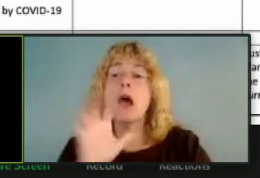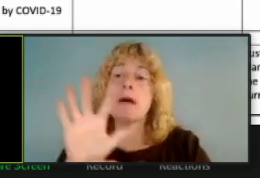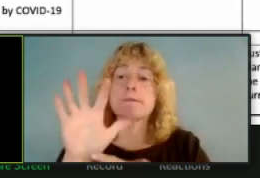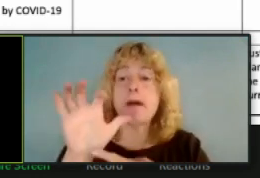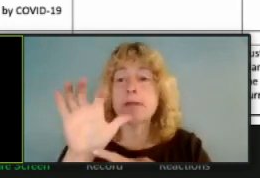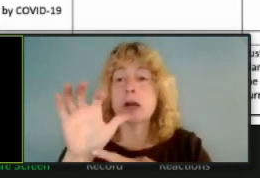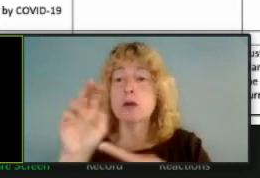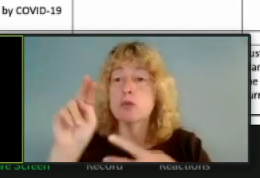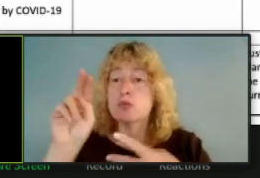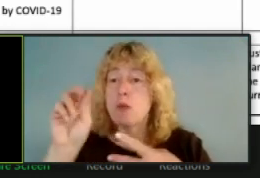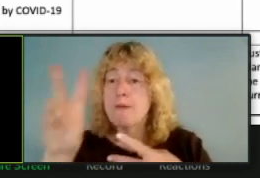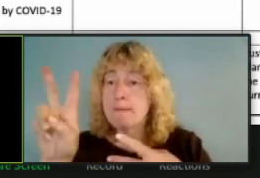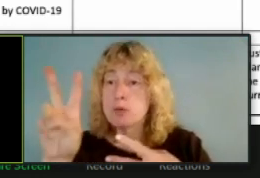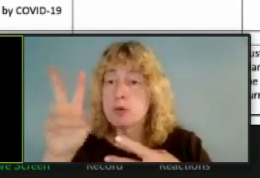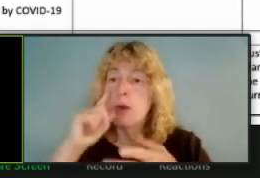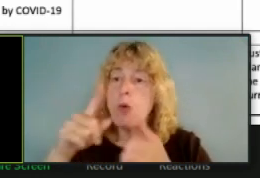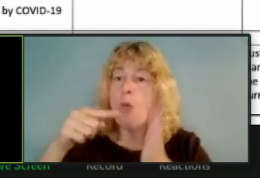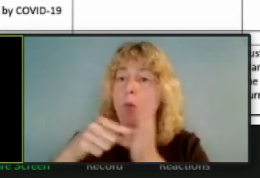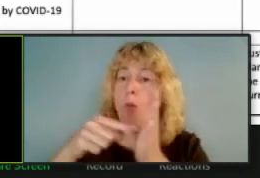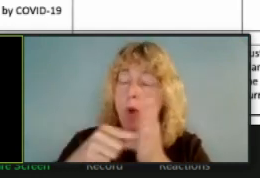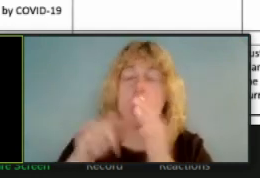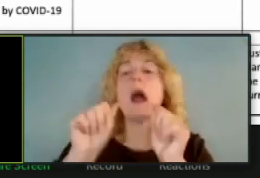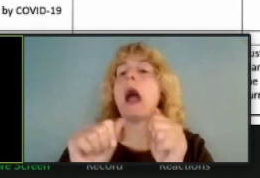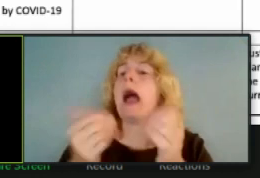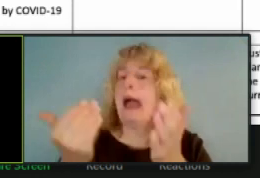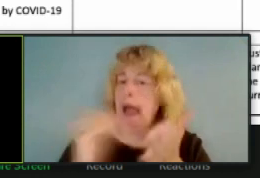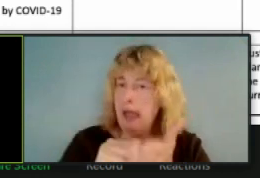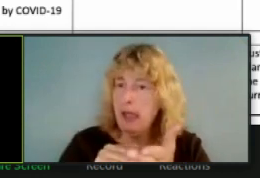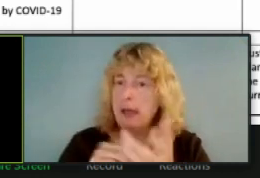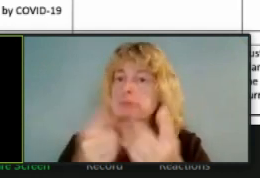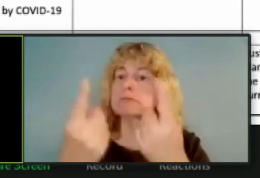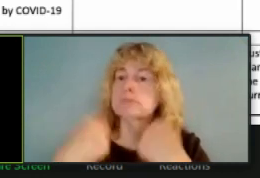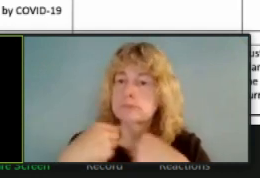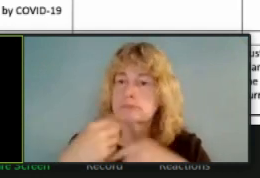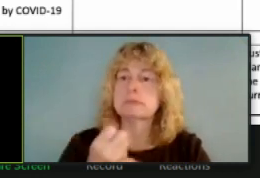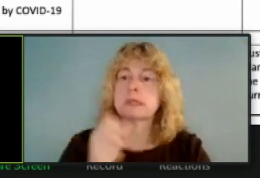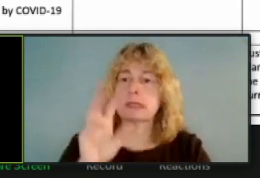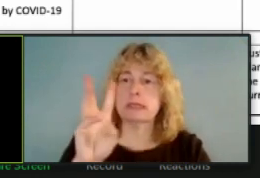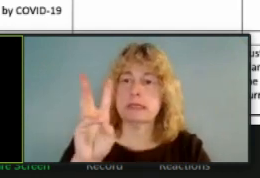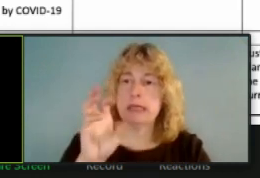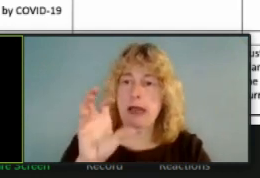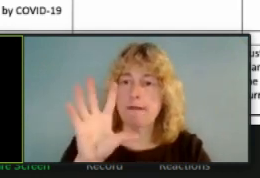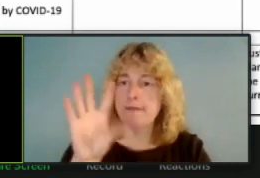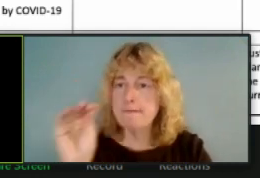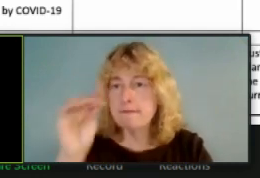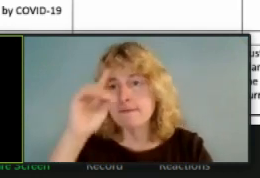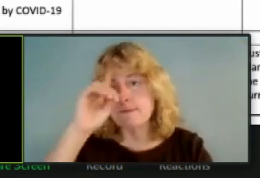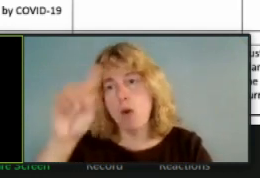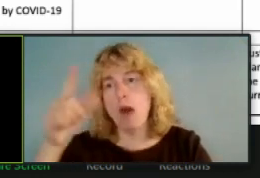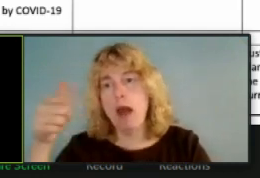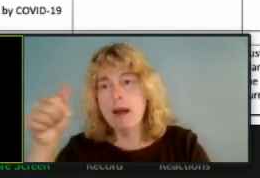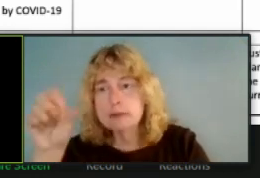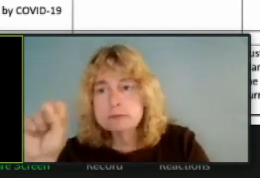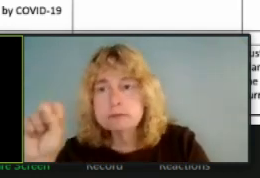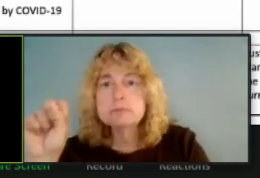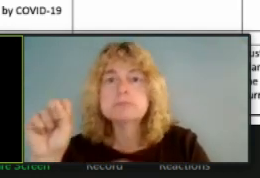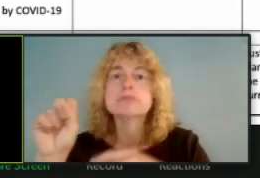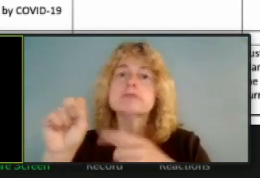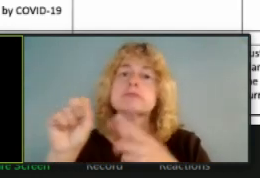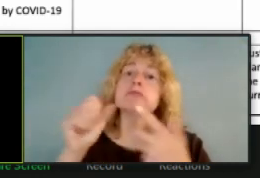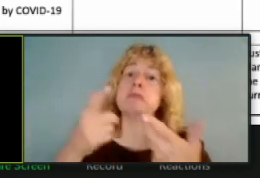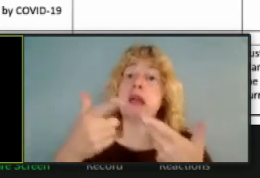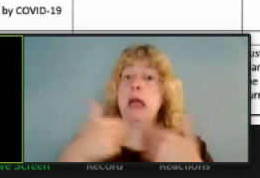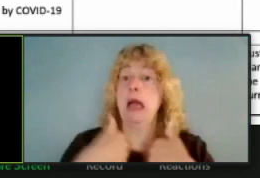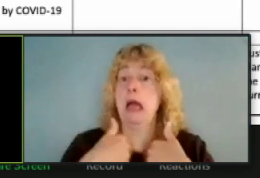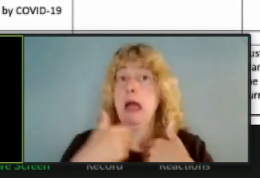that's what they owe, they can go back and get another $650 towards gas. And if they got $850